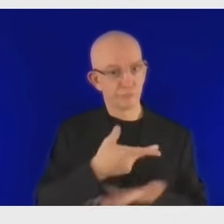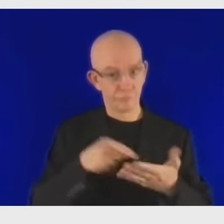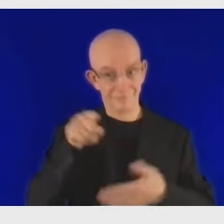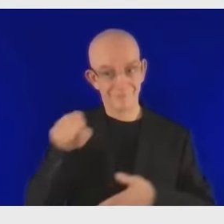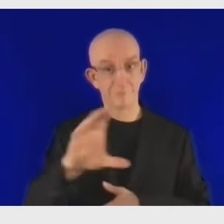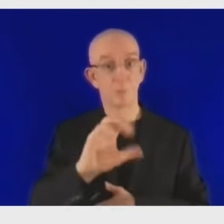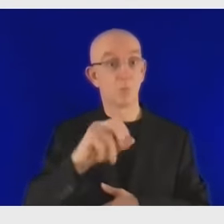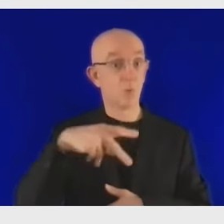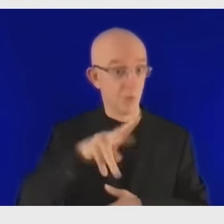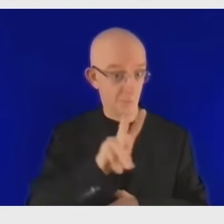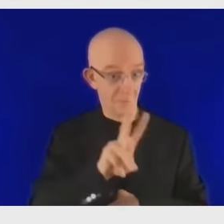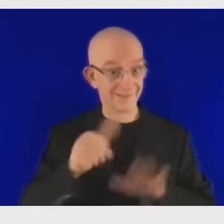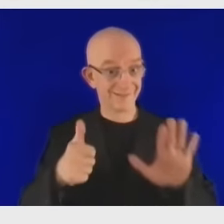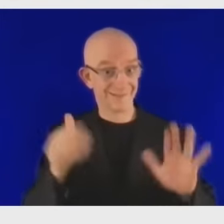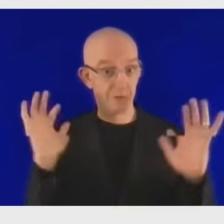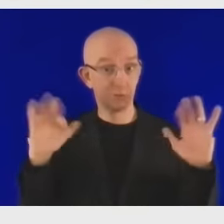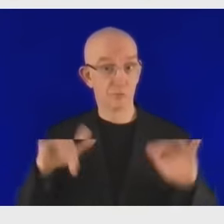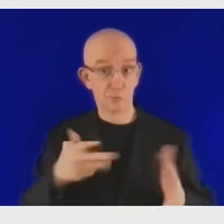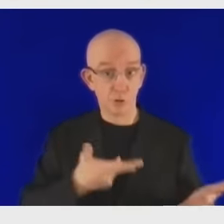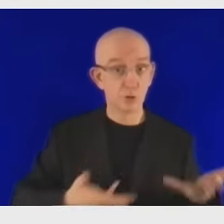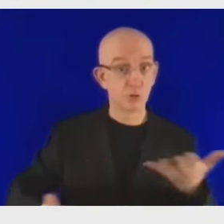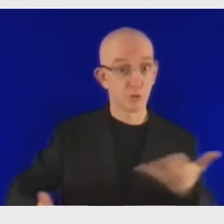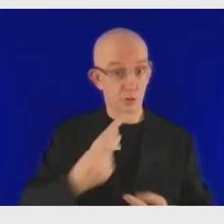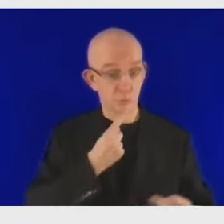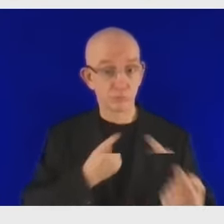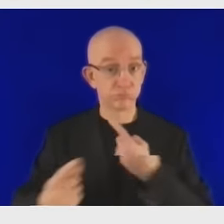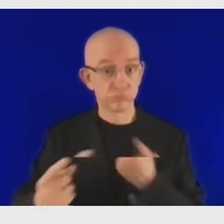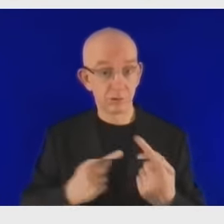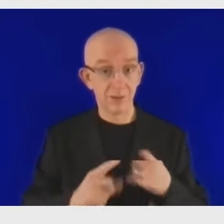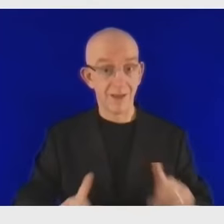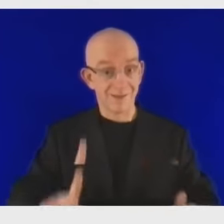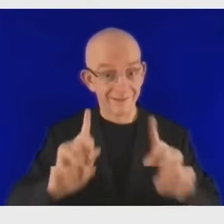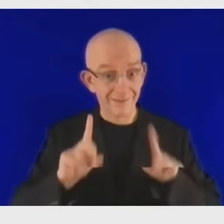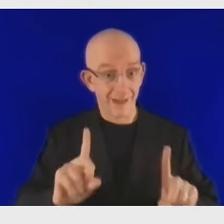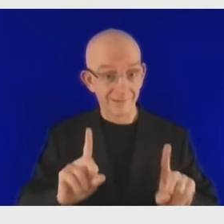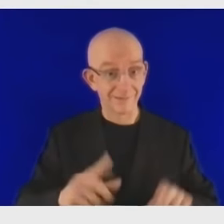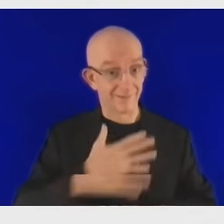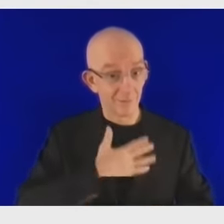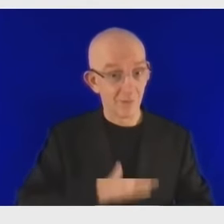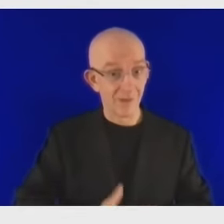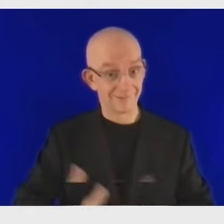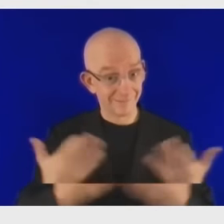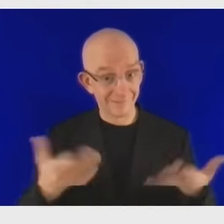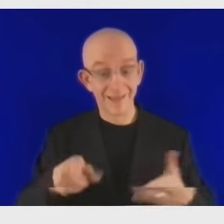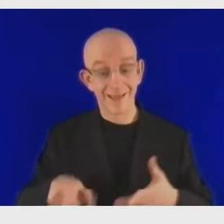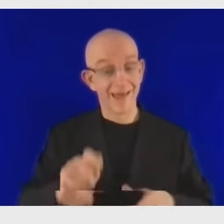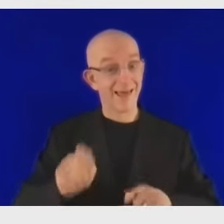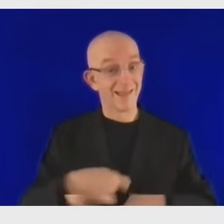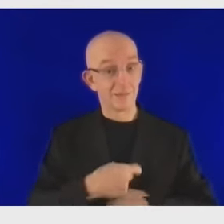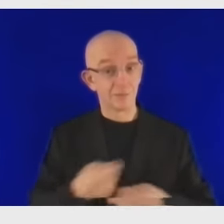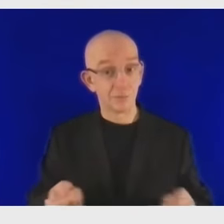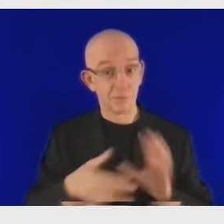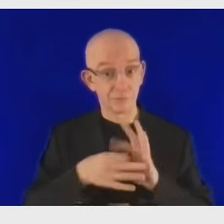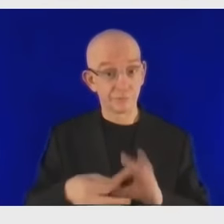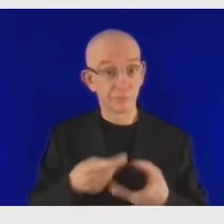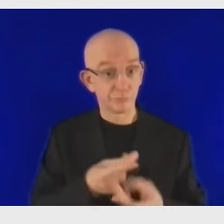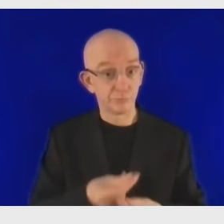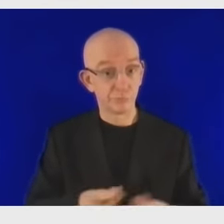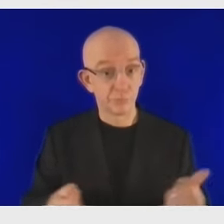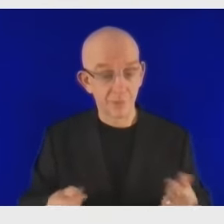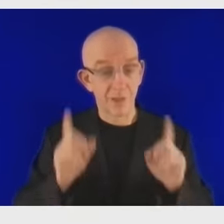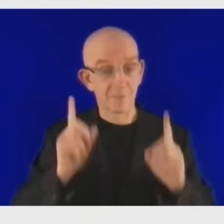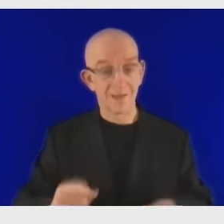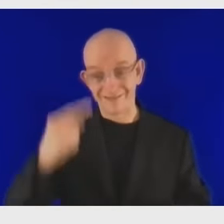to prioritize the indigenous communities, needs to prioritize the traditional knowledge and practices and the